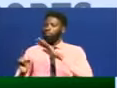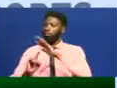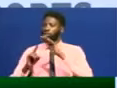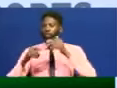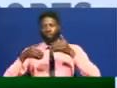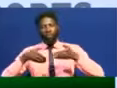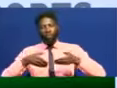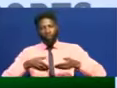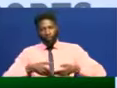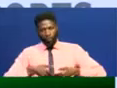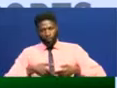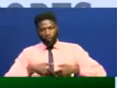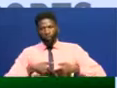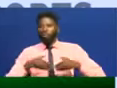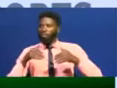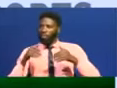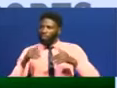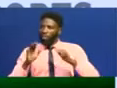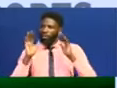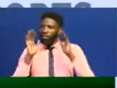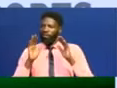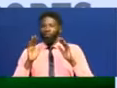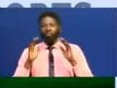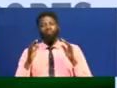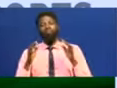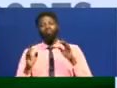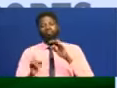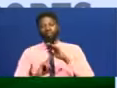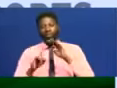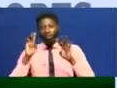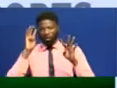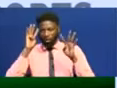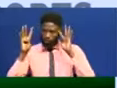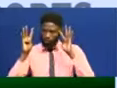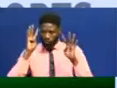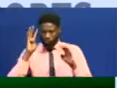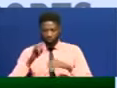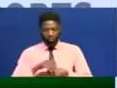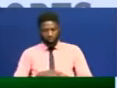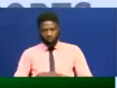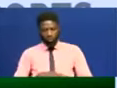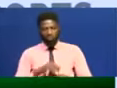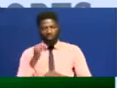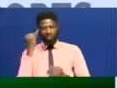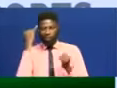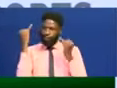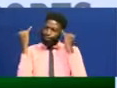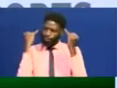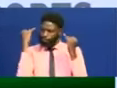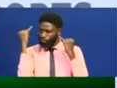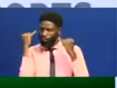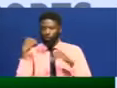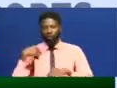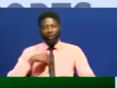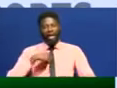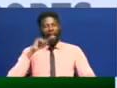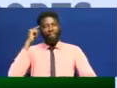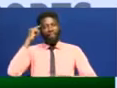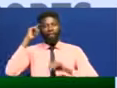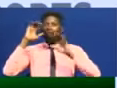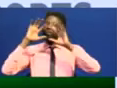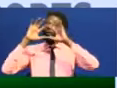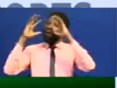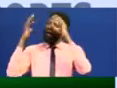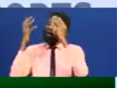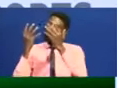people, a ministry of innovation, a ministry of creatives. We think global and act